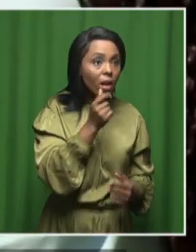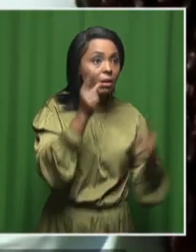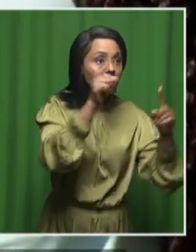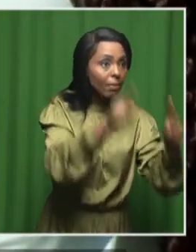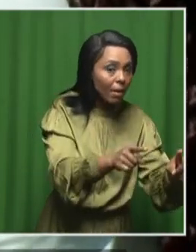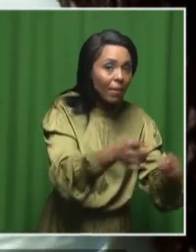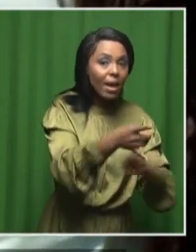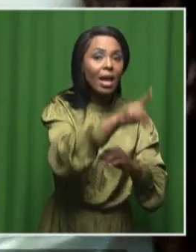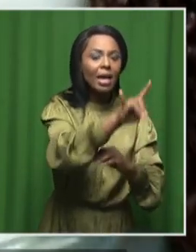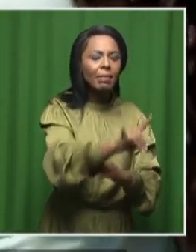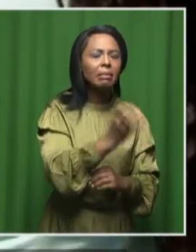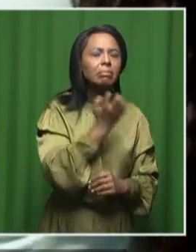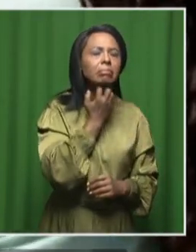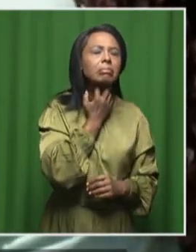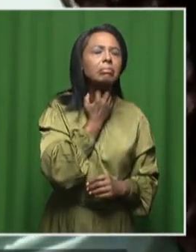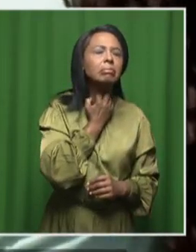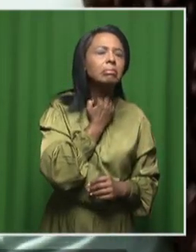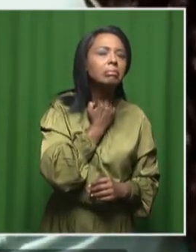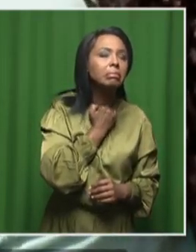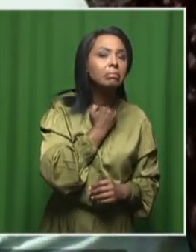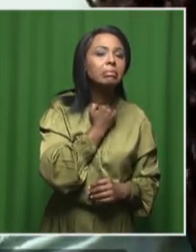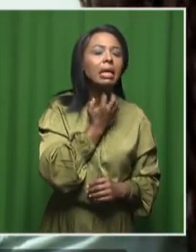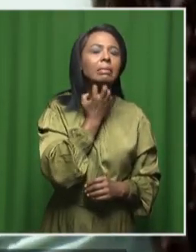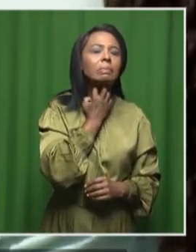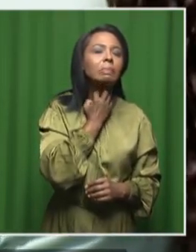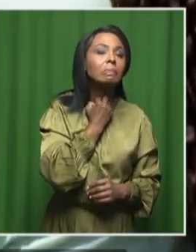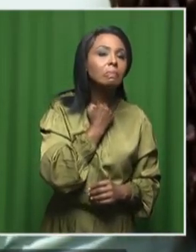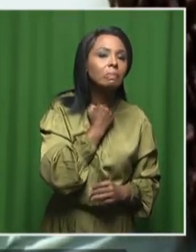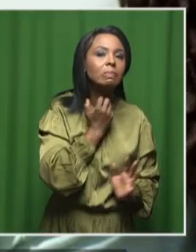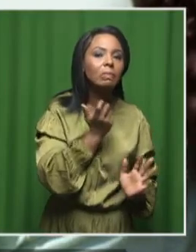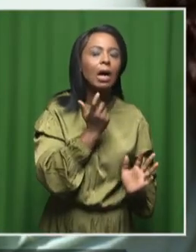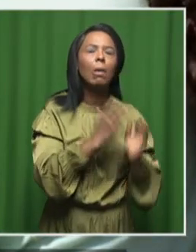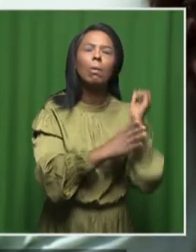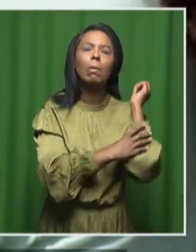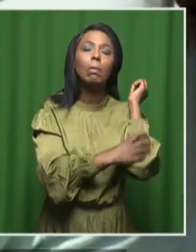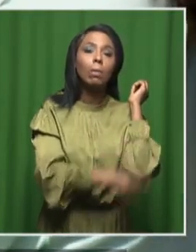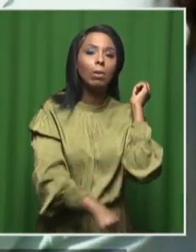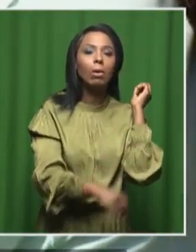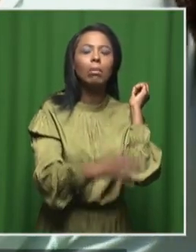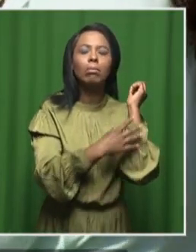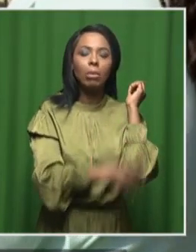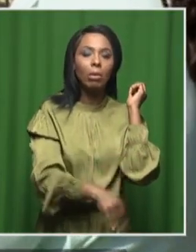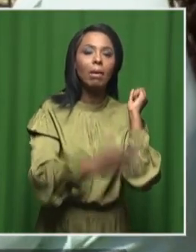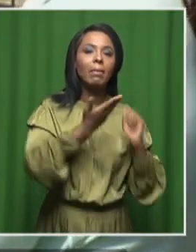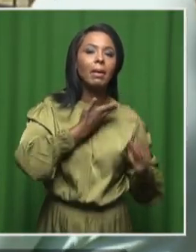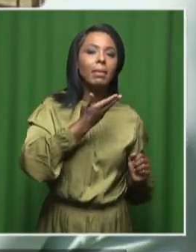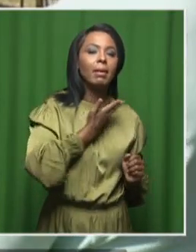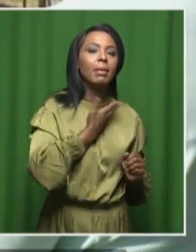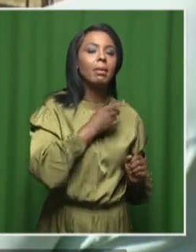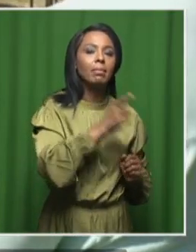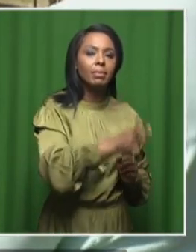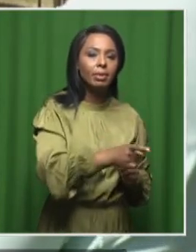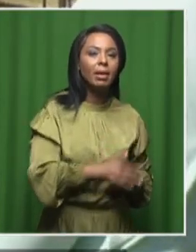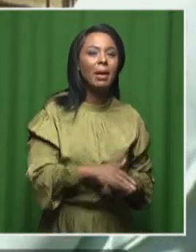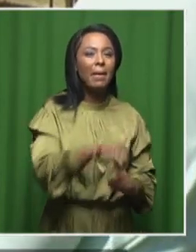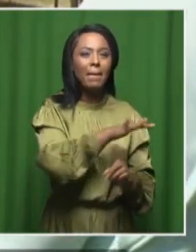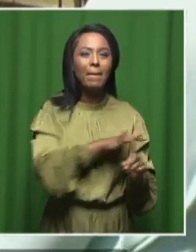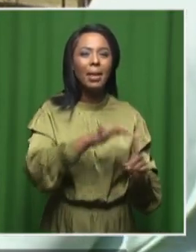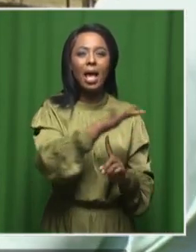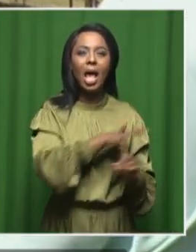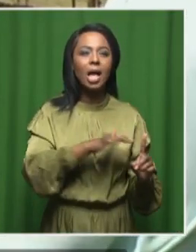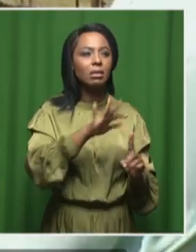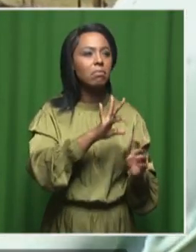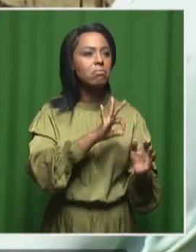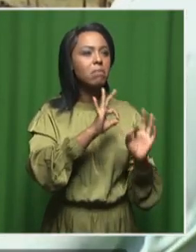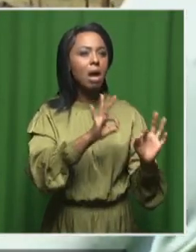animals were thirsty. It was very poor condition. Due to the war, the animal keepers there left their place, so no one was caring